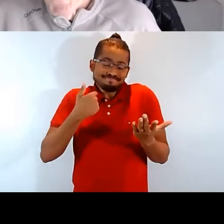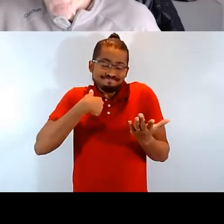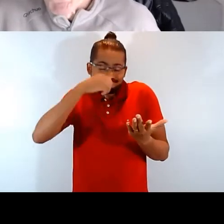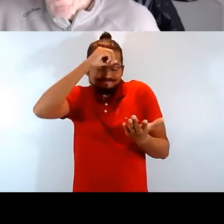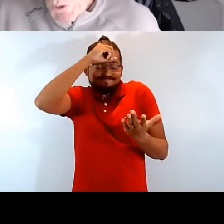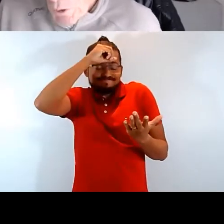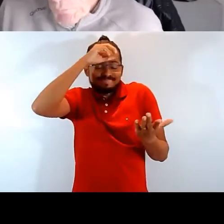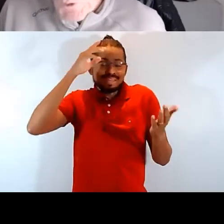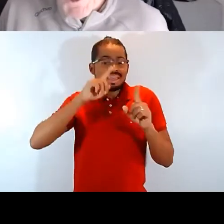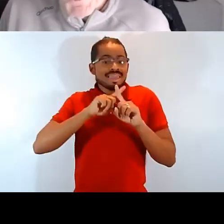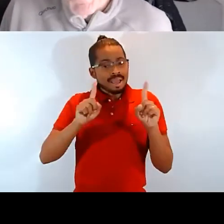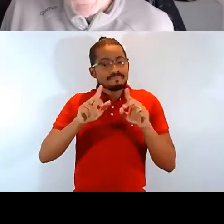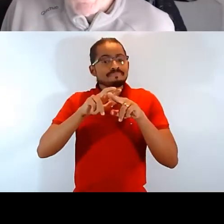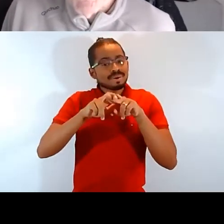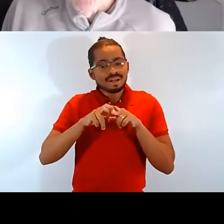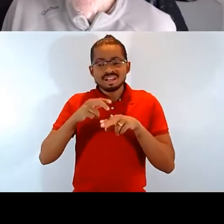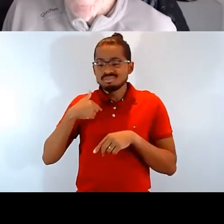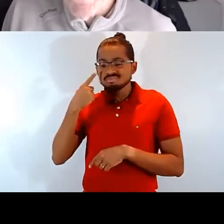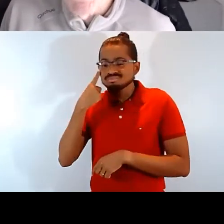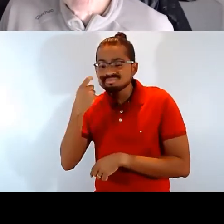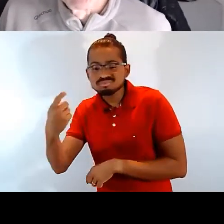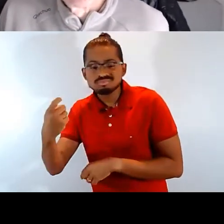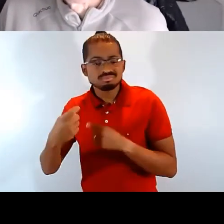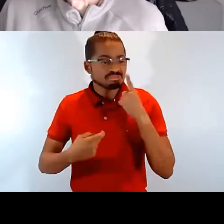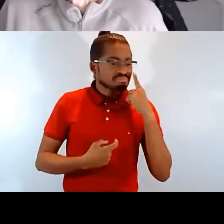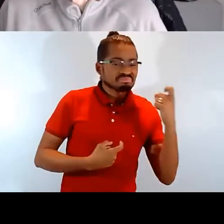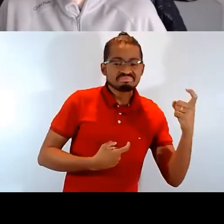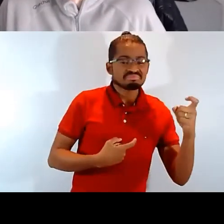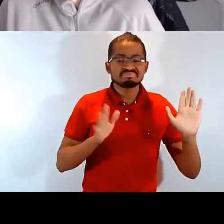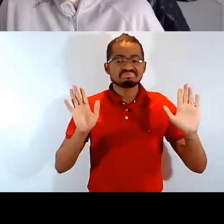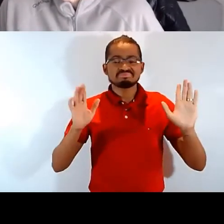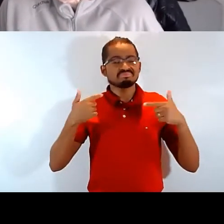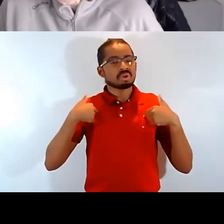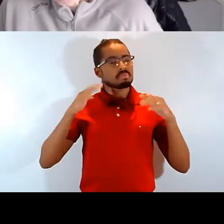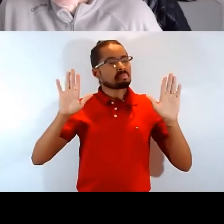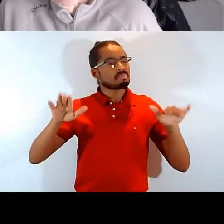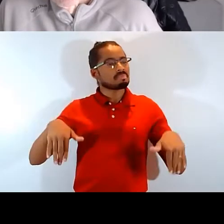was focusing on conference interpreting. Next slide, please.